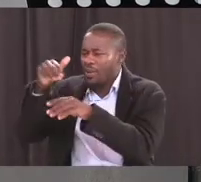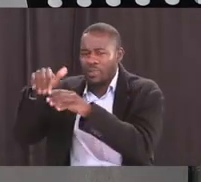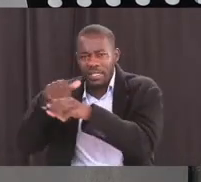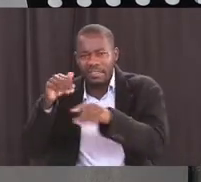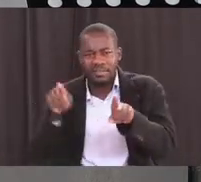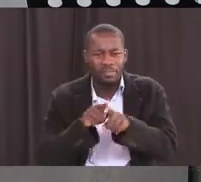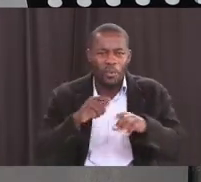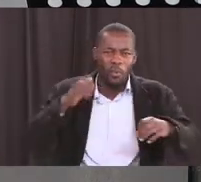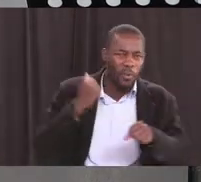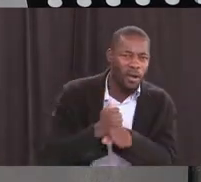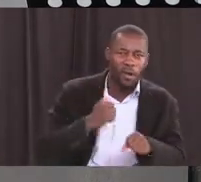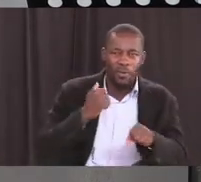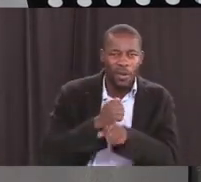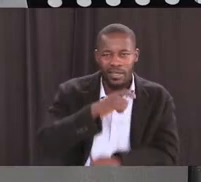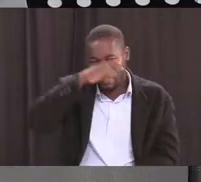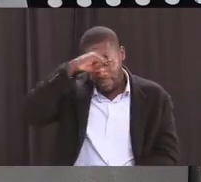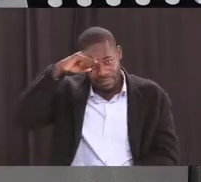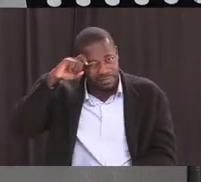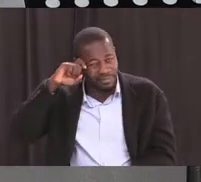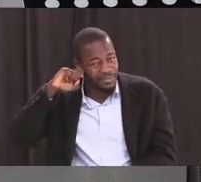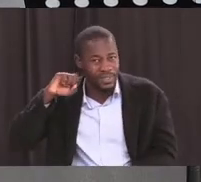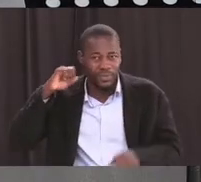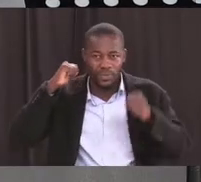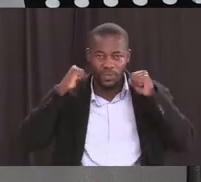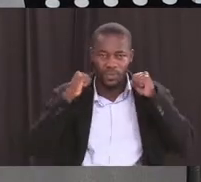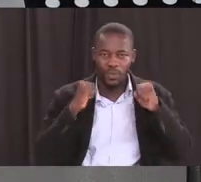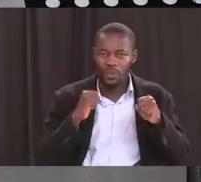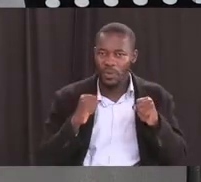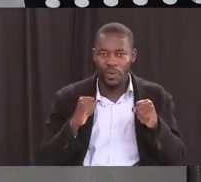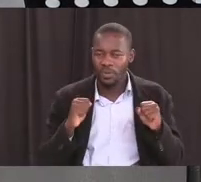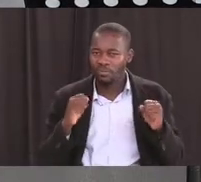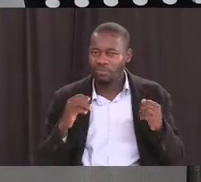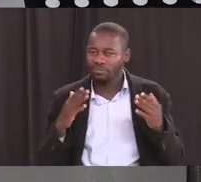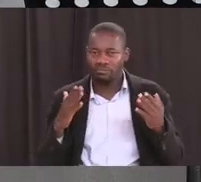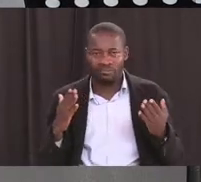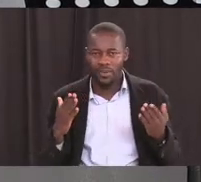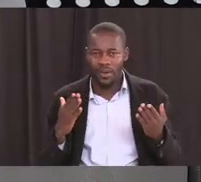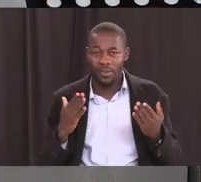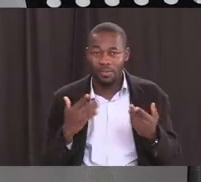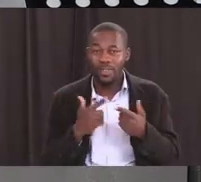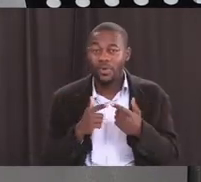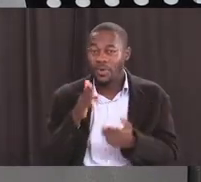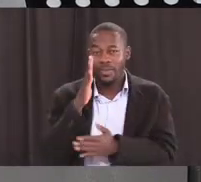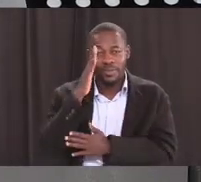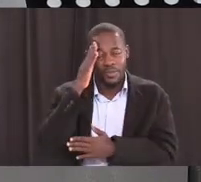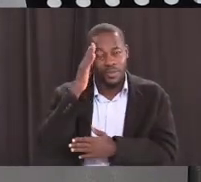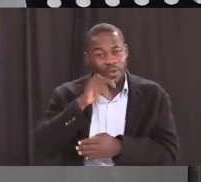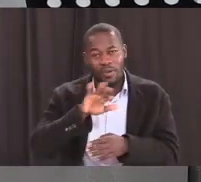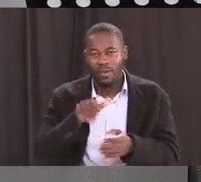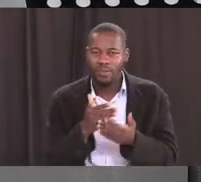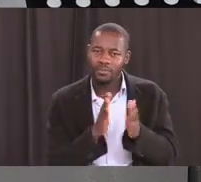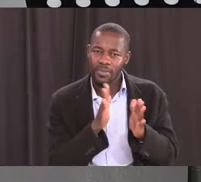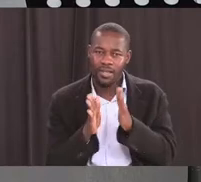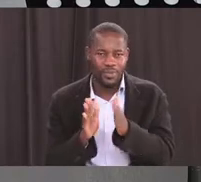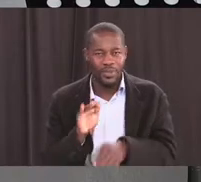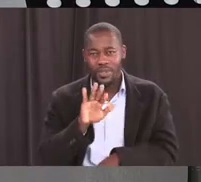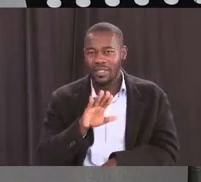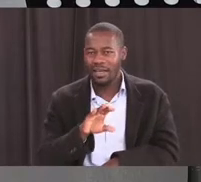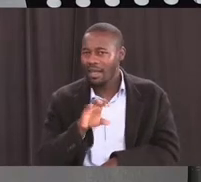hustle. And even so, we come to the place where we feel like our plans were for